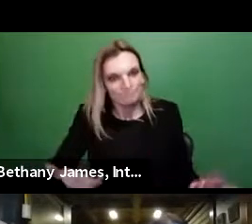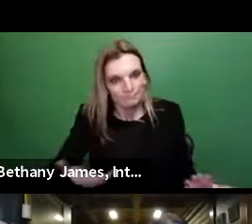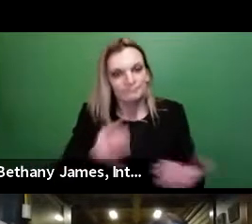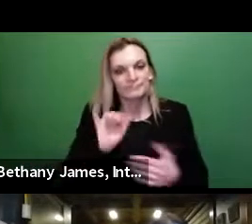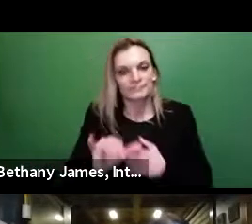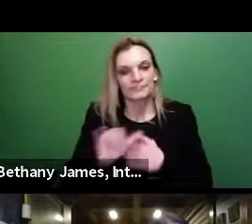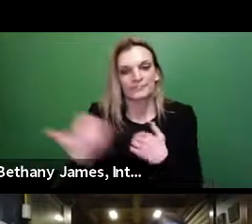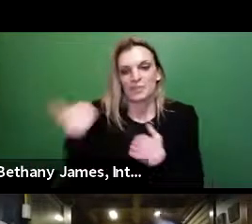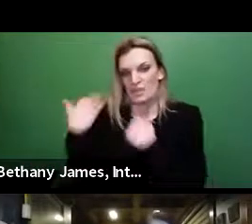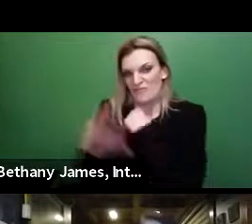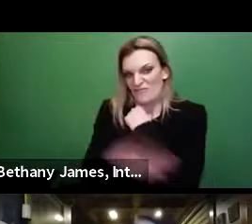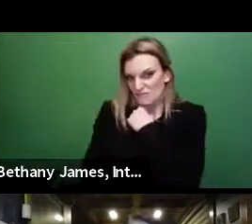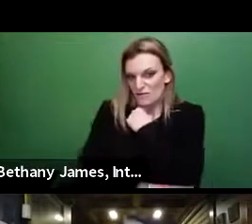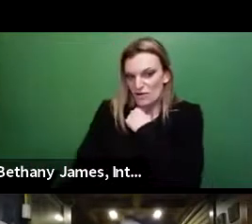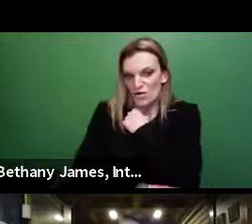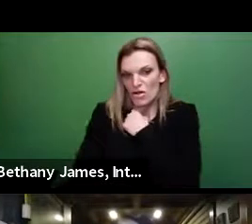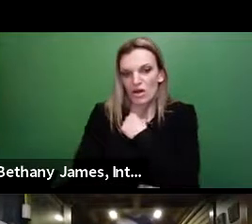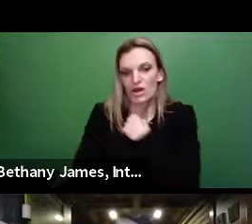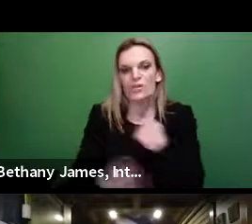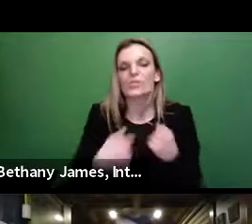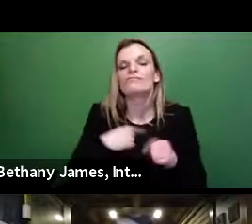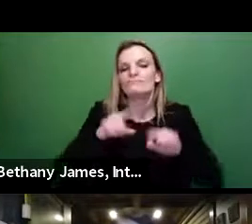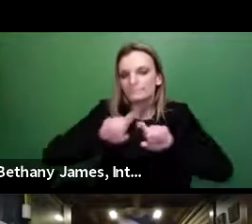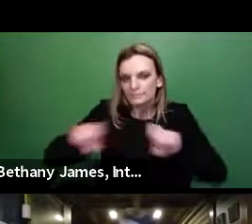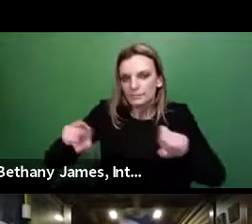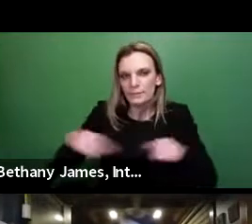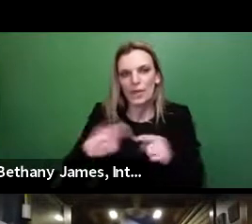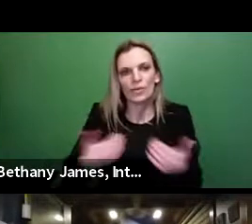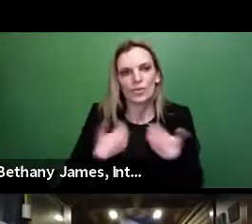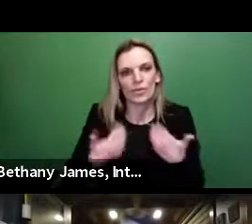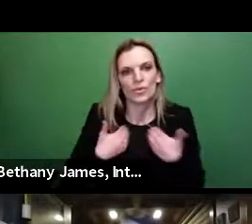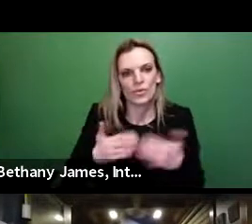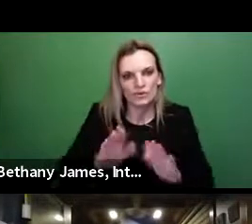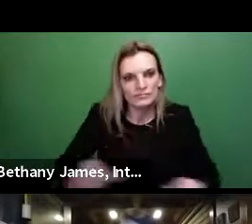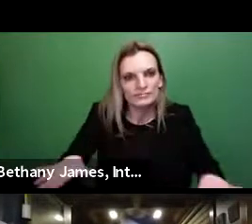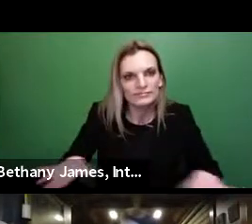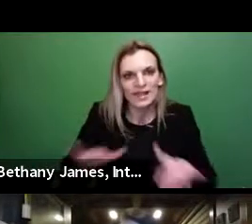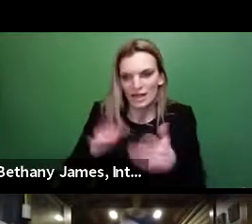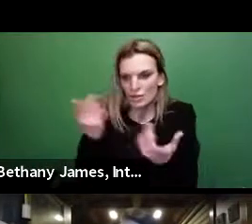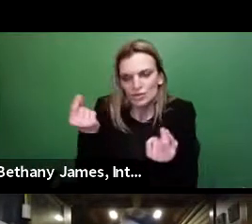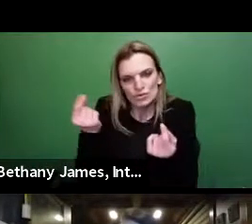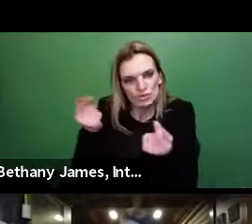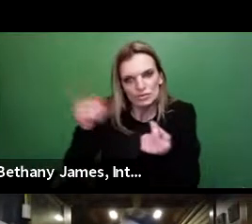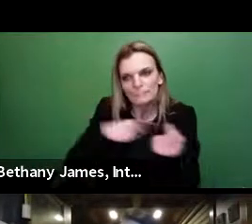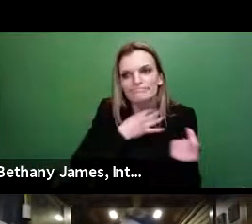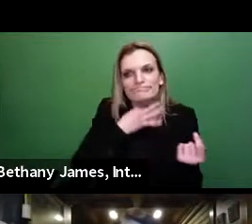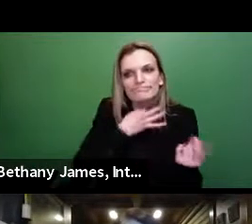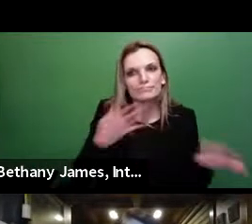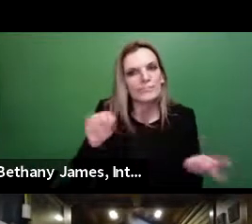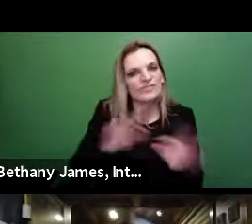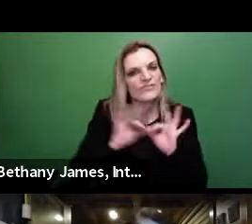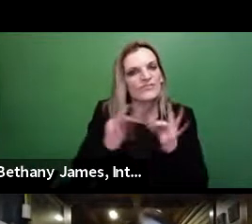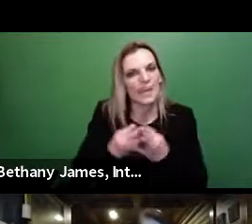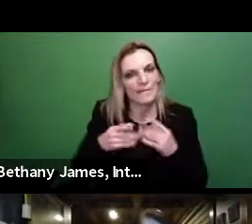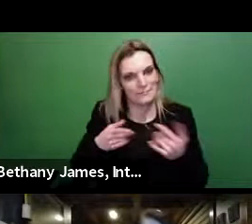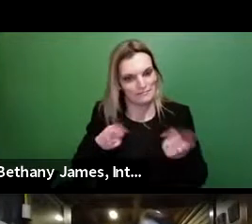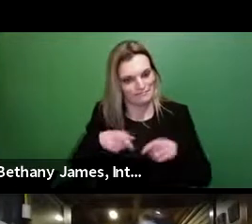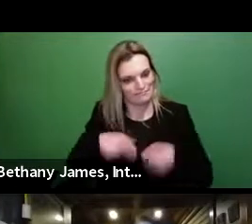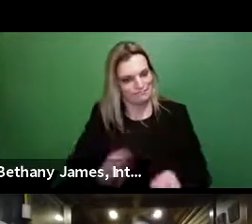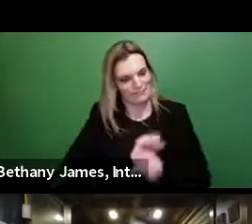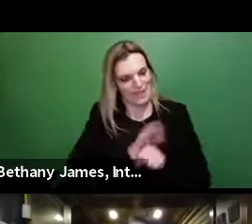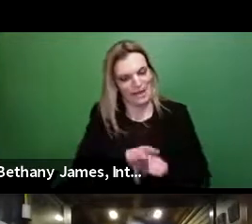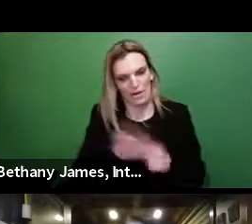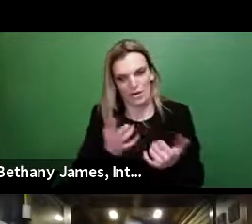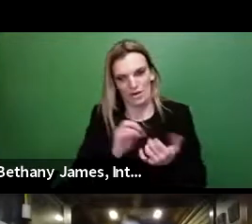care use survey to try to find out how Michigan families were handling child care during the pandemic, what